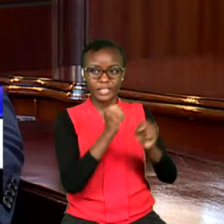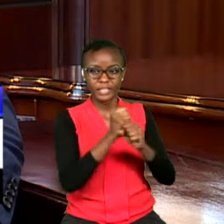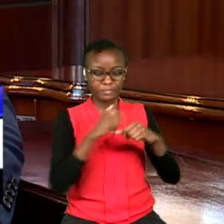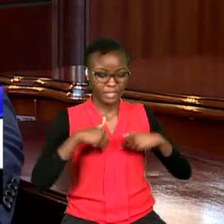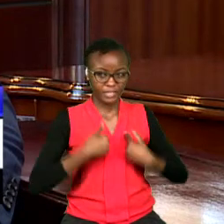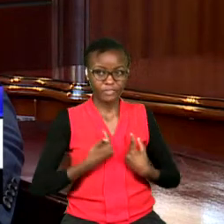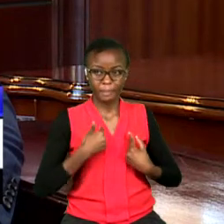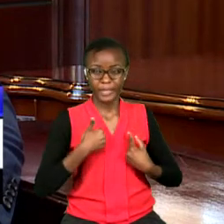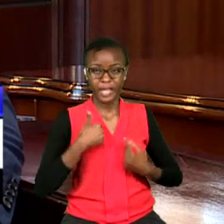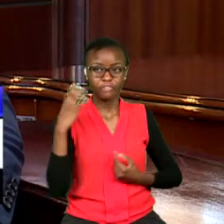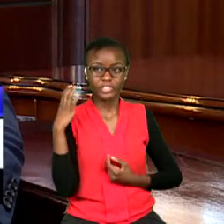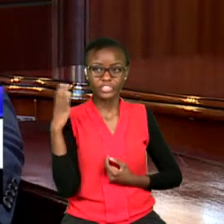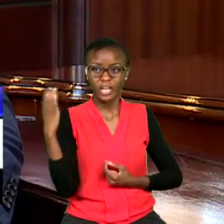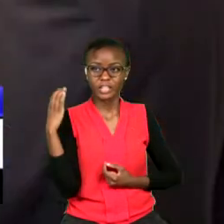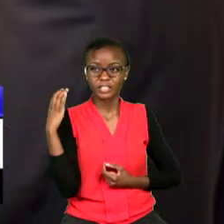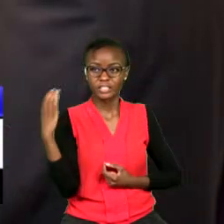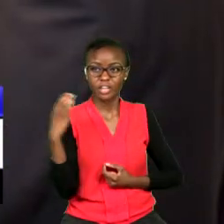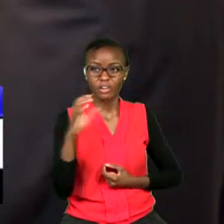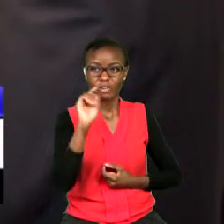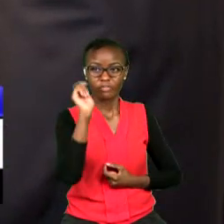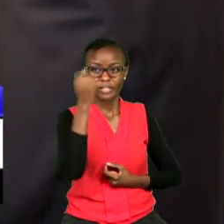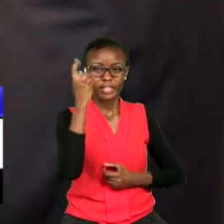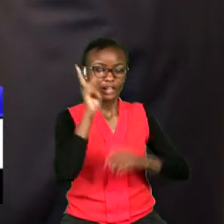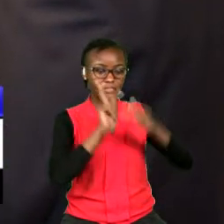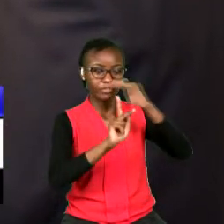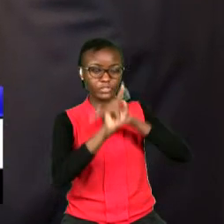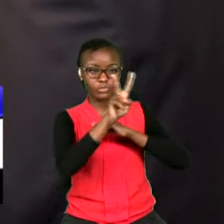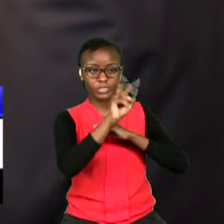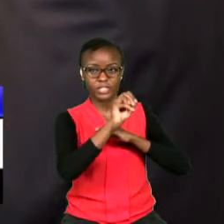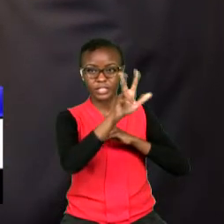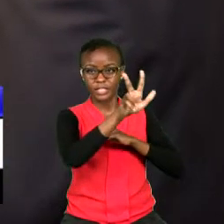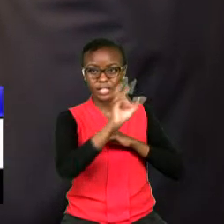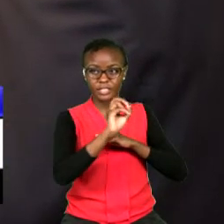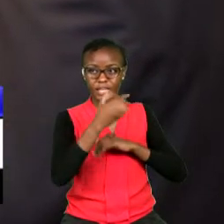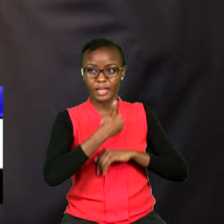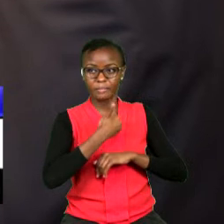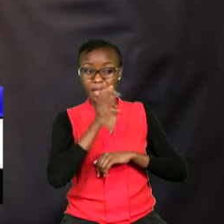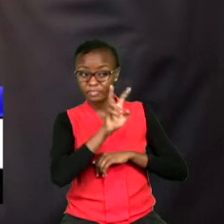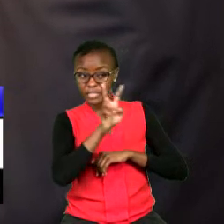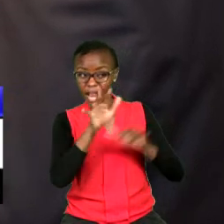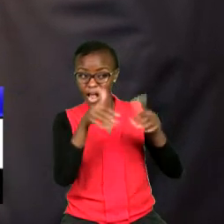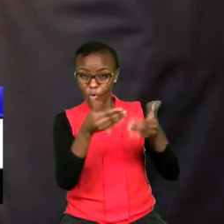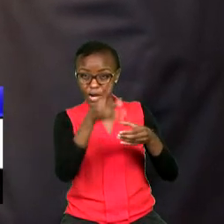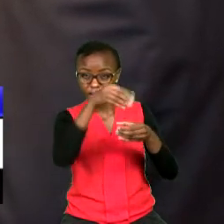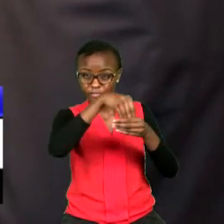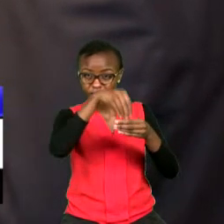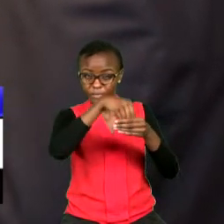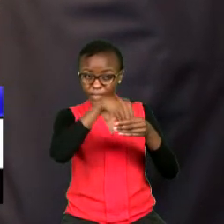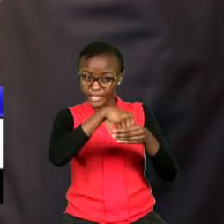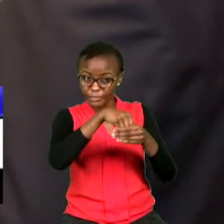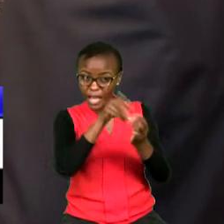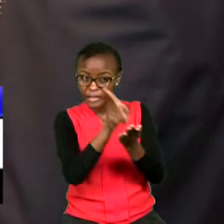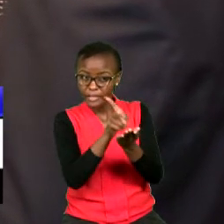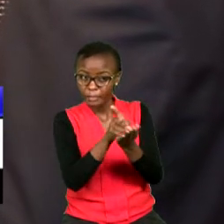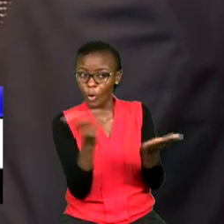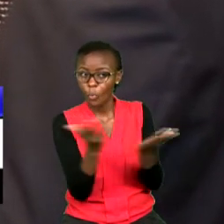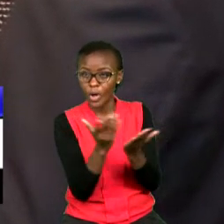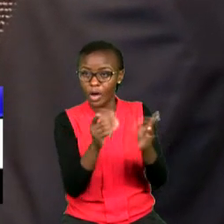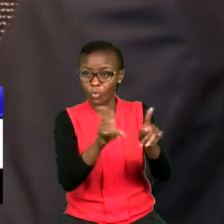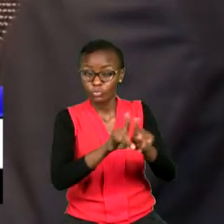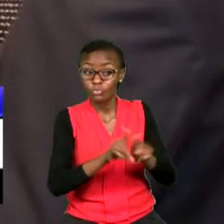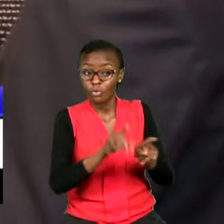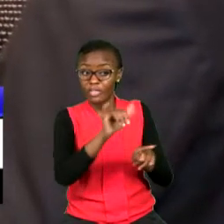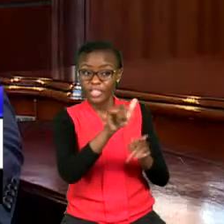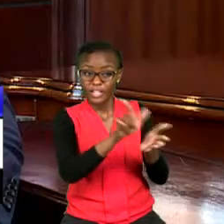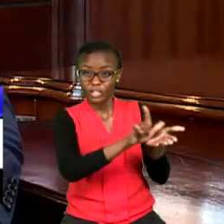have been the chairman of Kenya Vision 2030. And I've seen where the investments have gone. Those debts